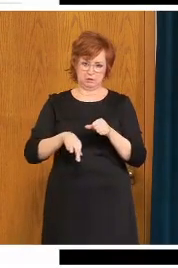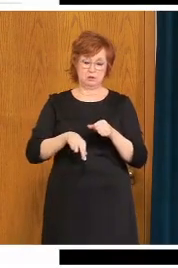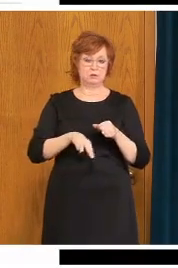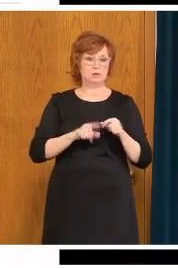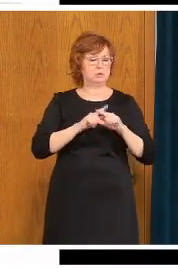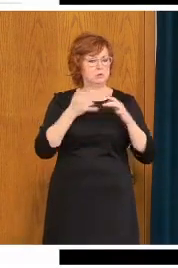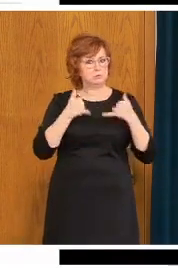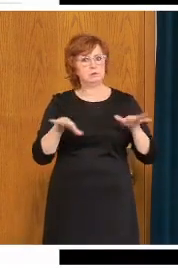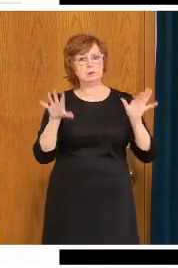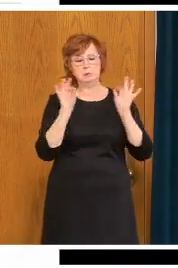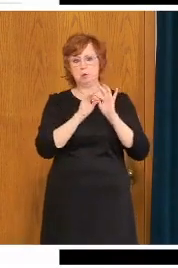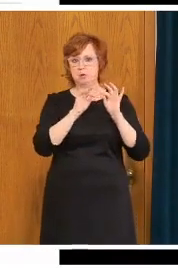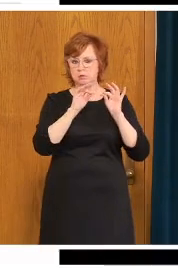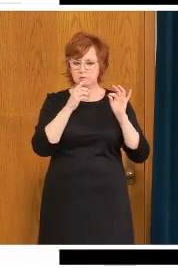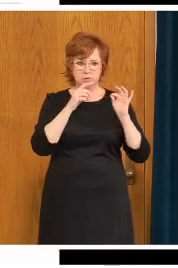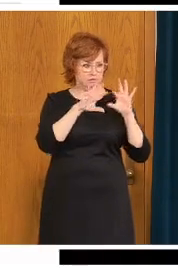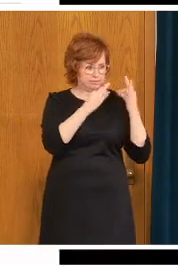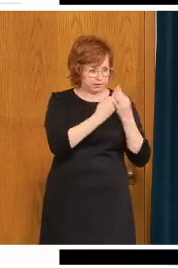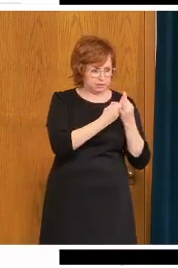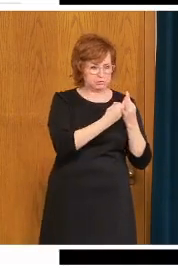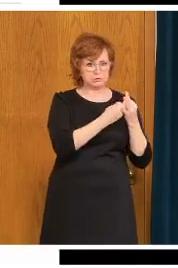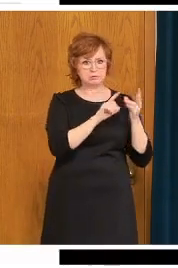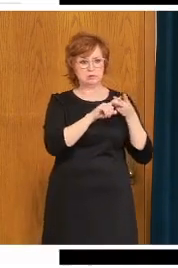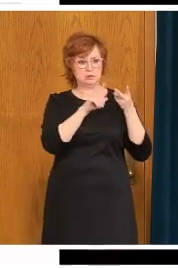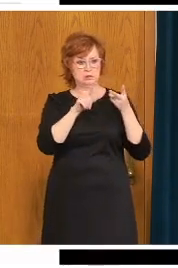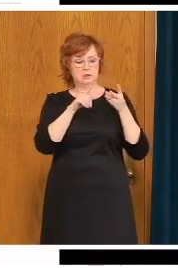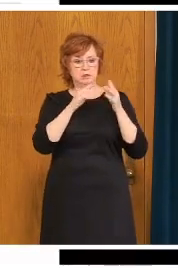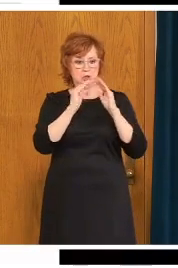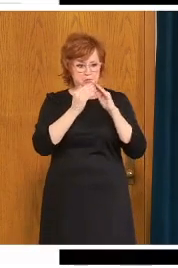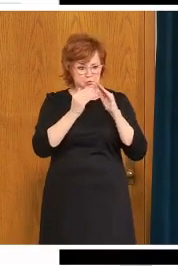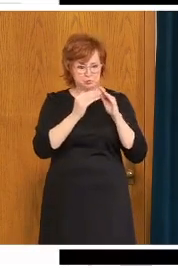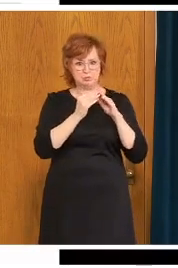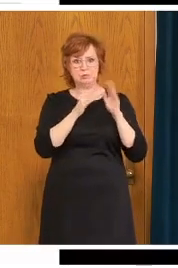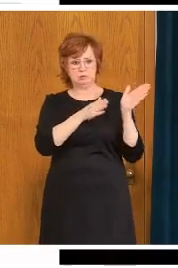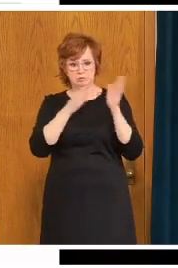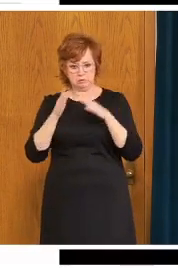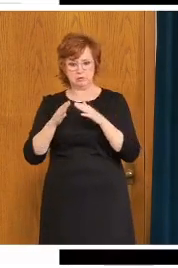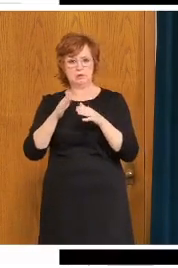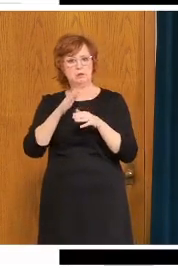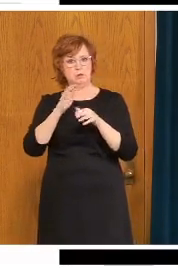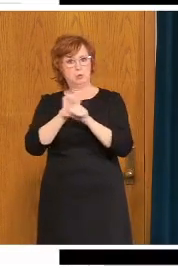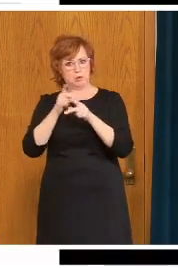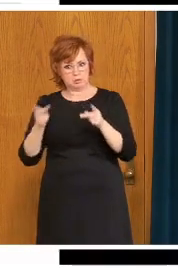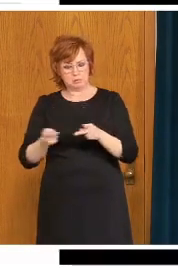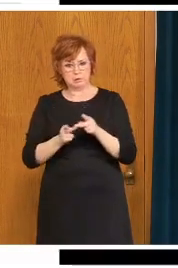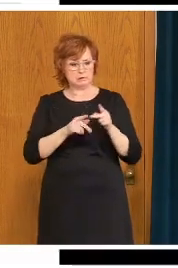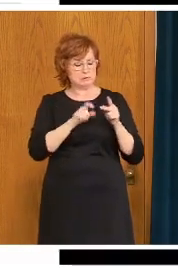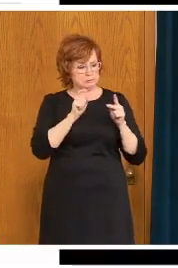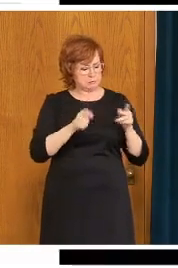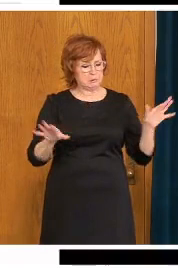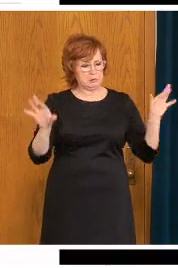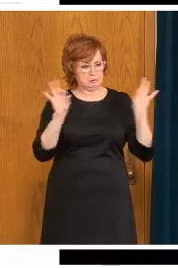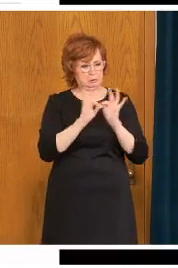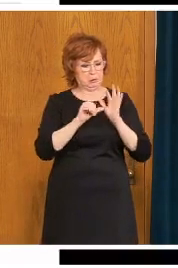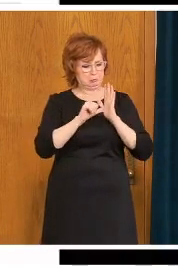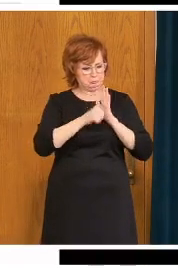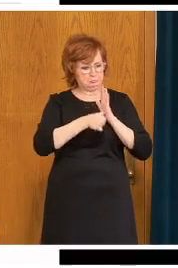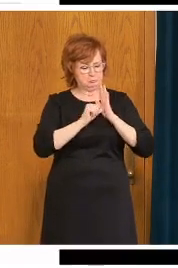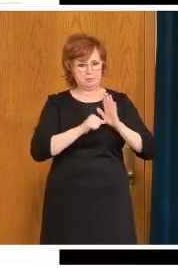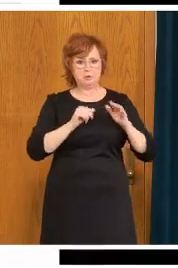families, as communities, as people, as employers and employees, to keep these numbers low in the under 59 till such